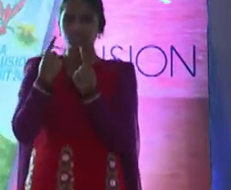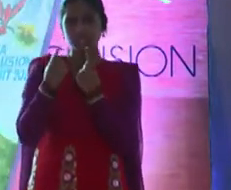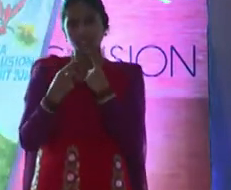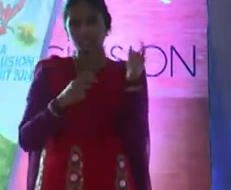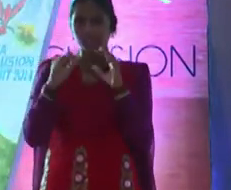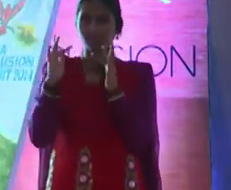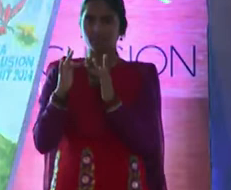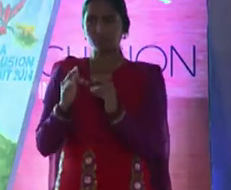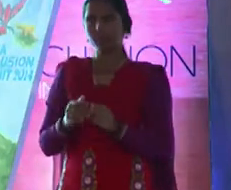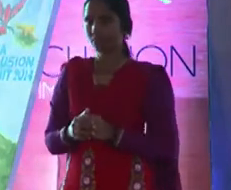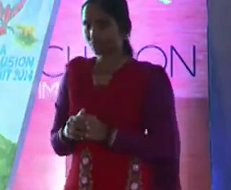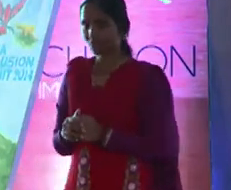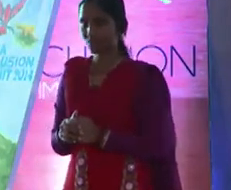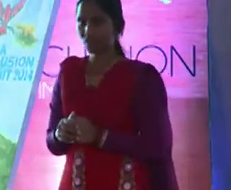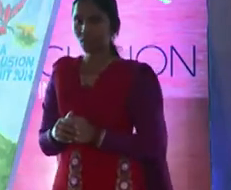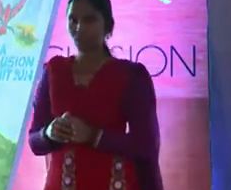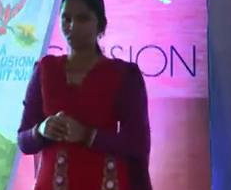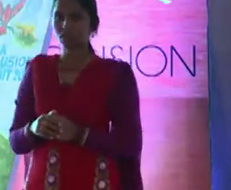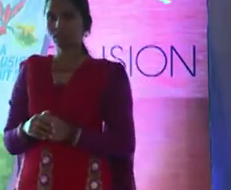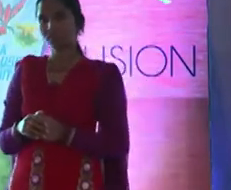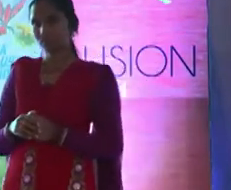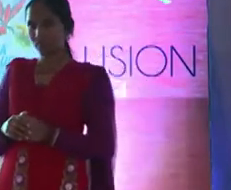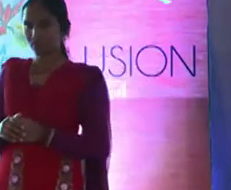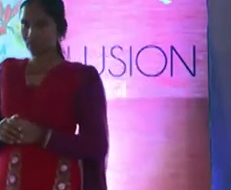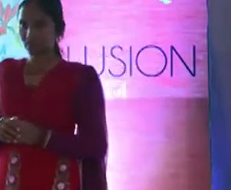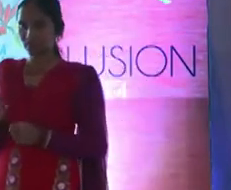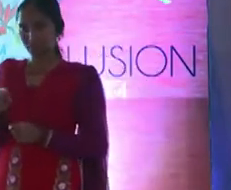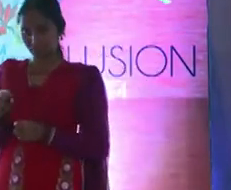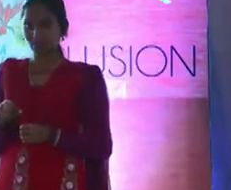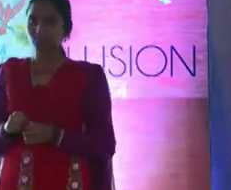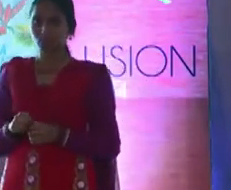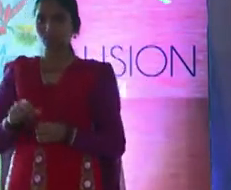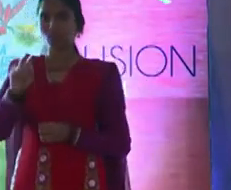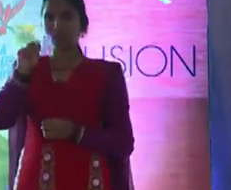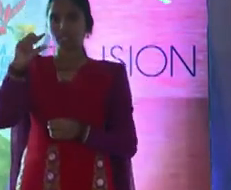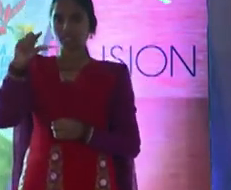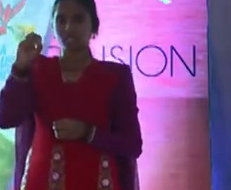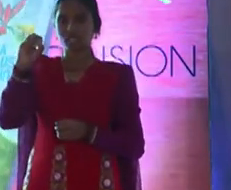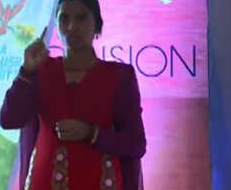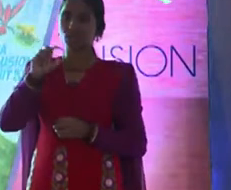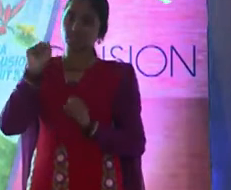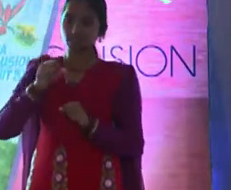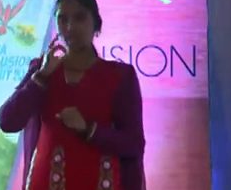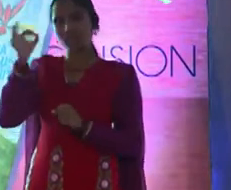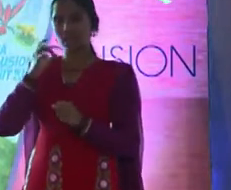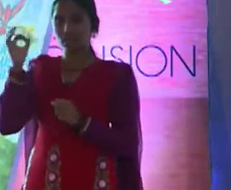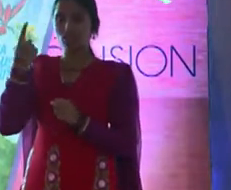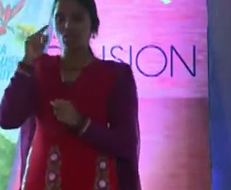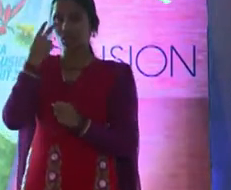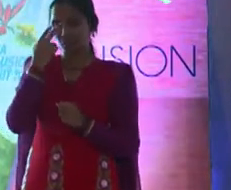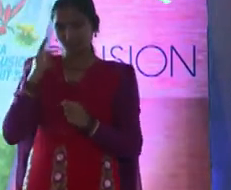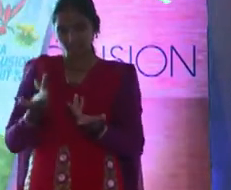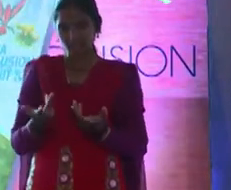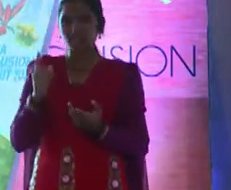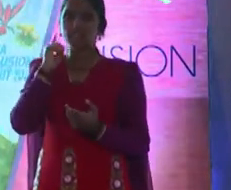National Institute of Visually Handicapped. Those institutions are NGOs which are working in the area of visual impairment, and